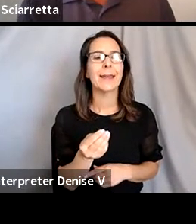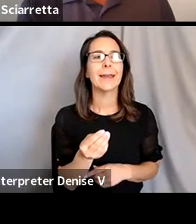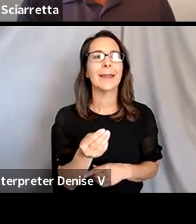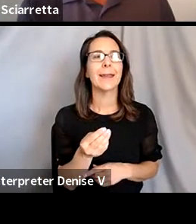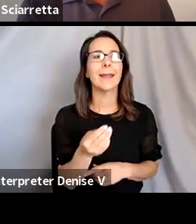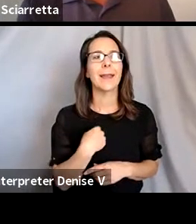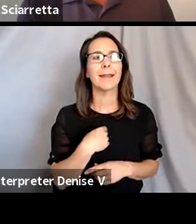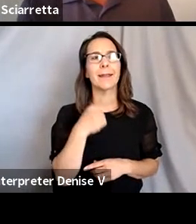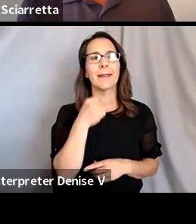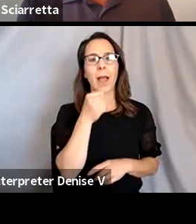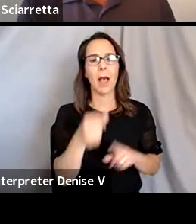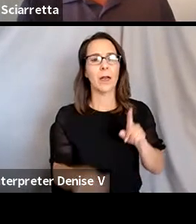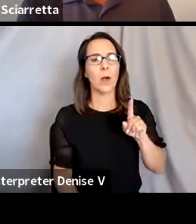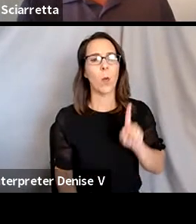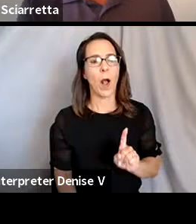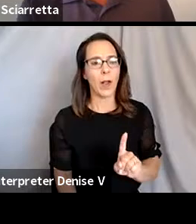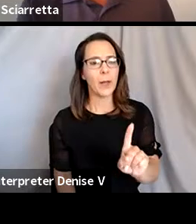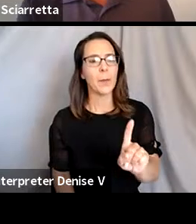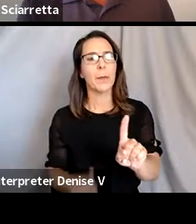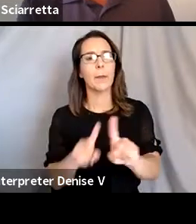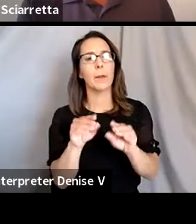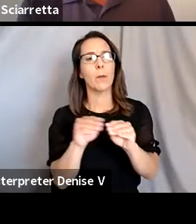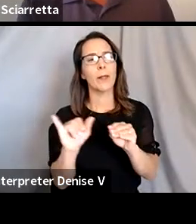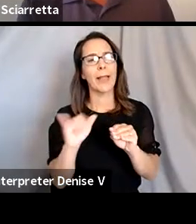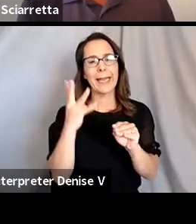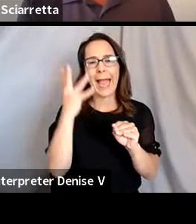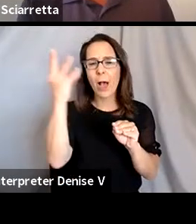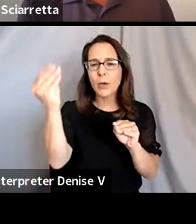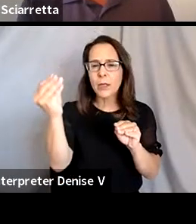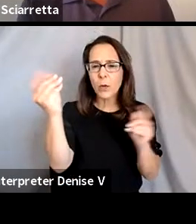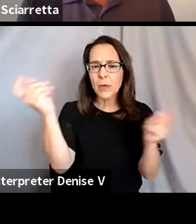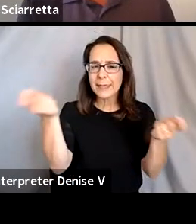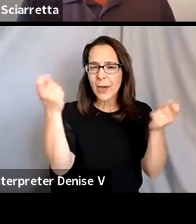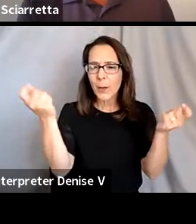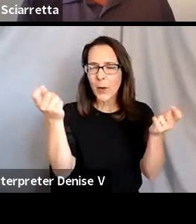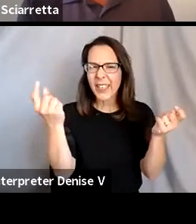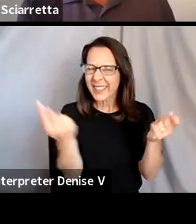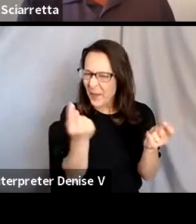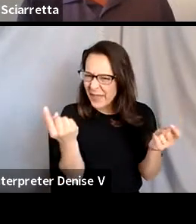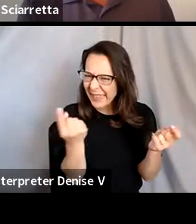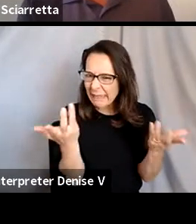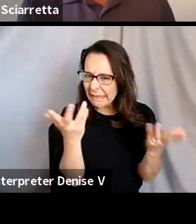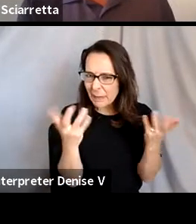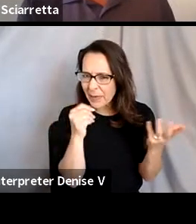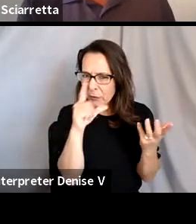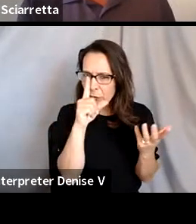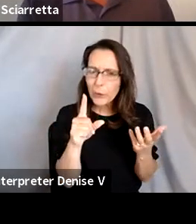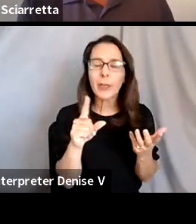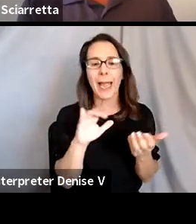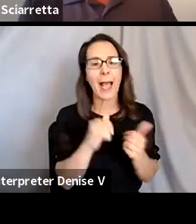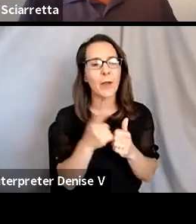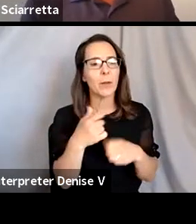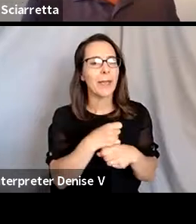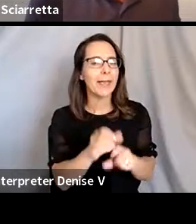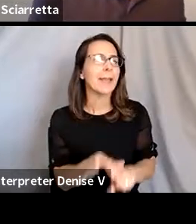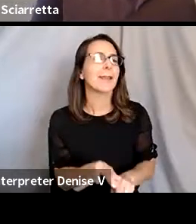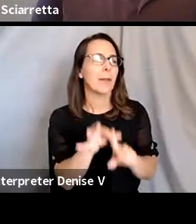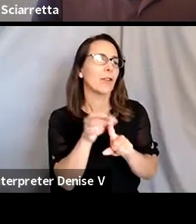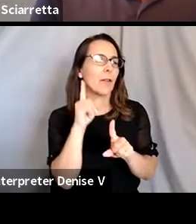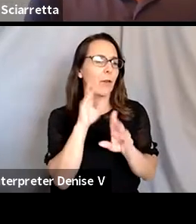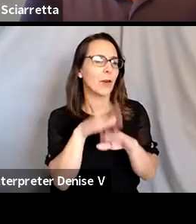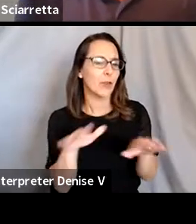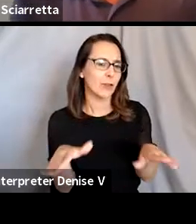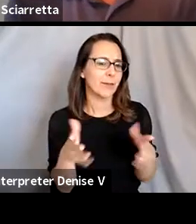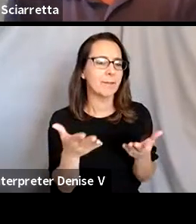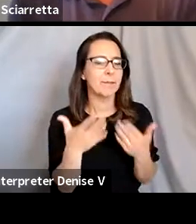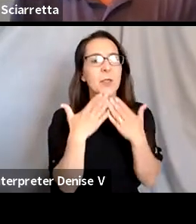kind of an outdoor ceremony or something to make this really special for the kids as possible. So thank